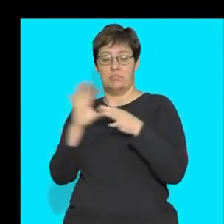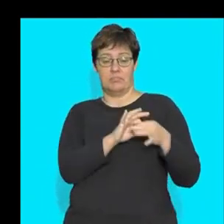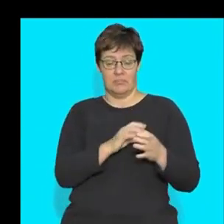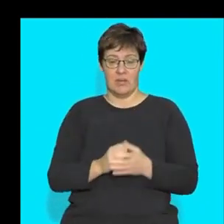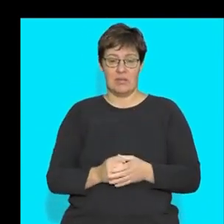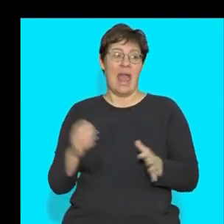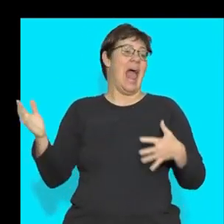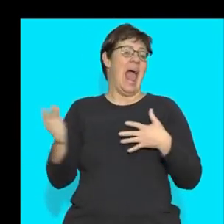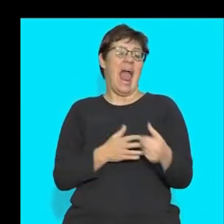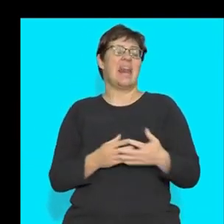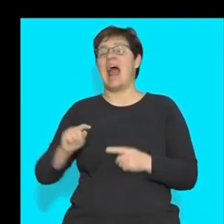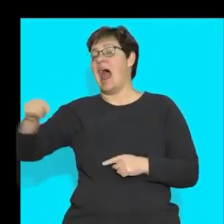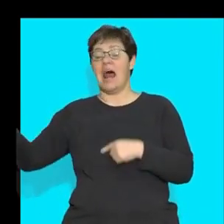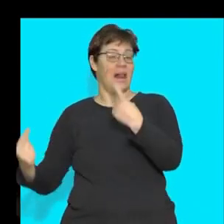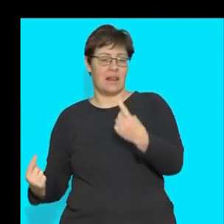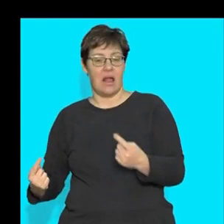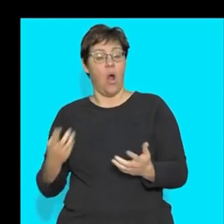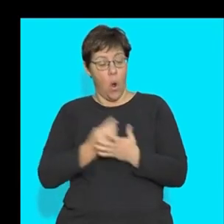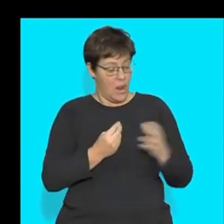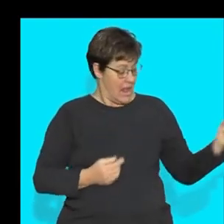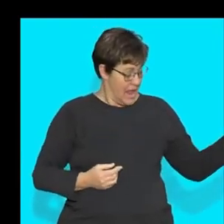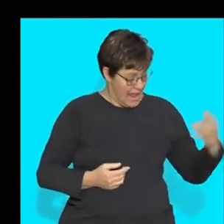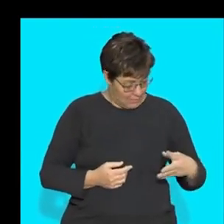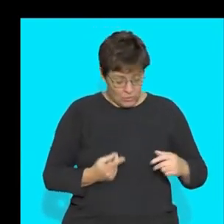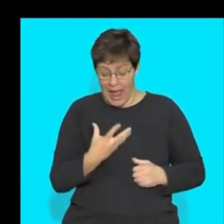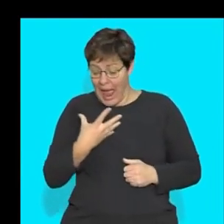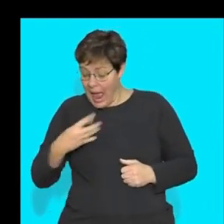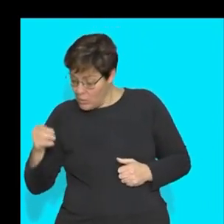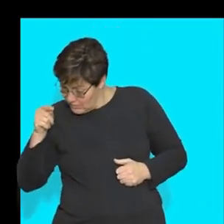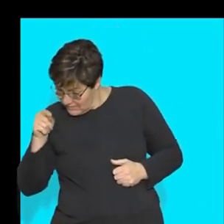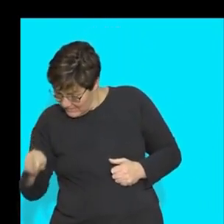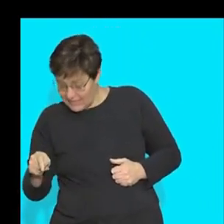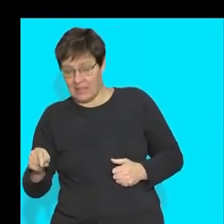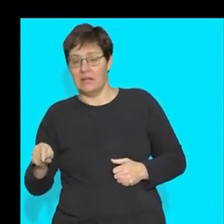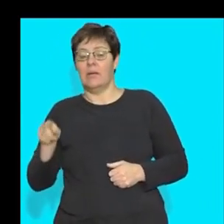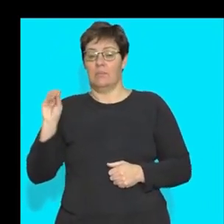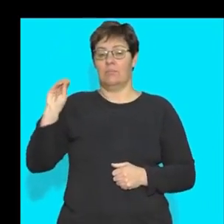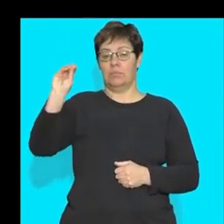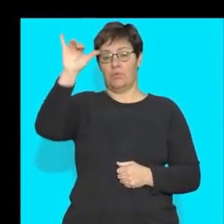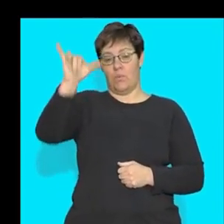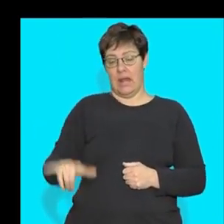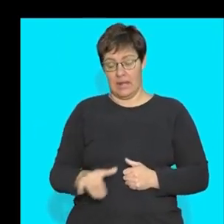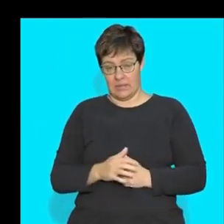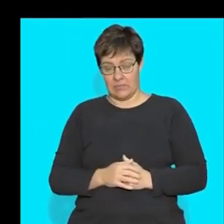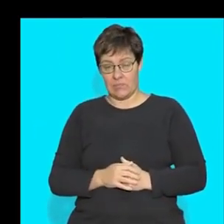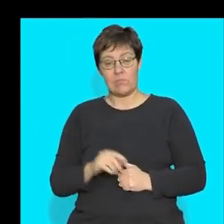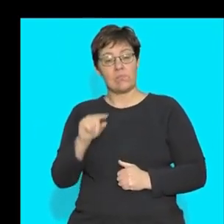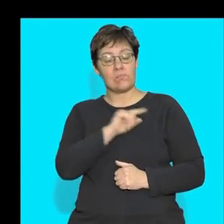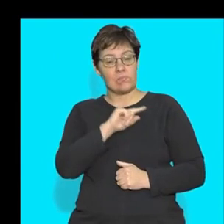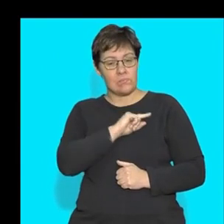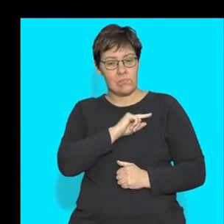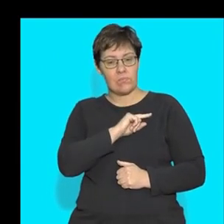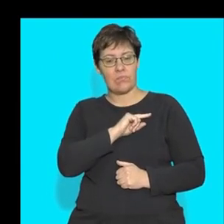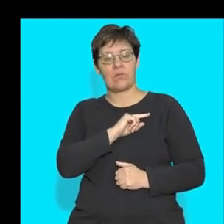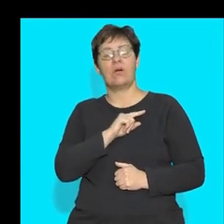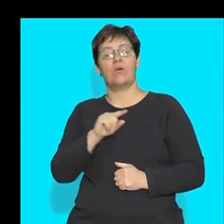not anything else other than what we get when we use our input values. That's why we only consider it